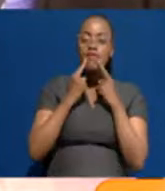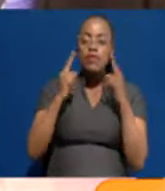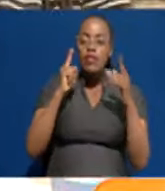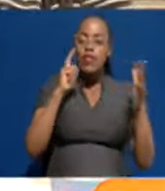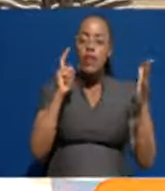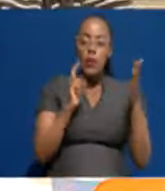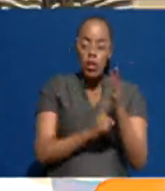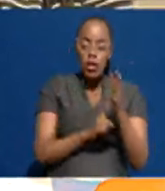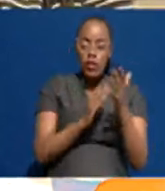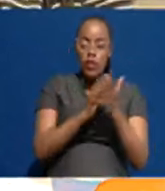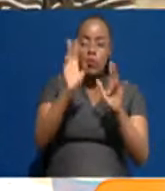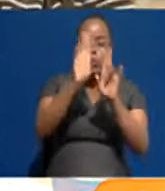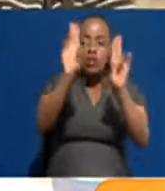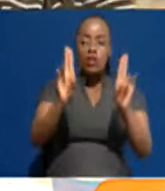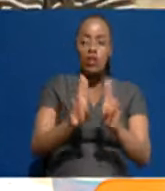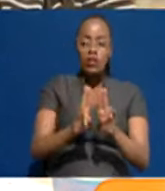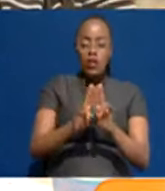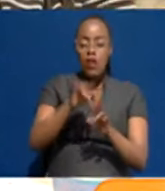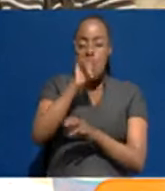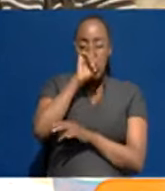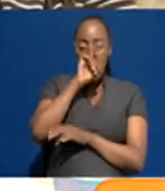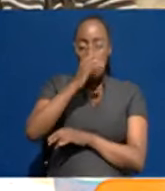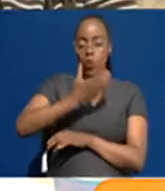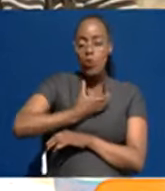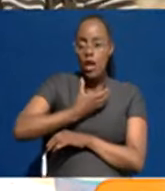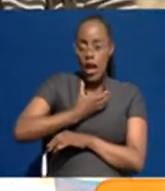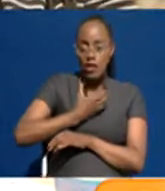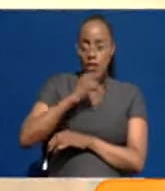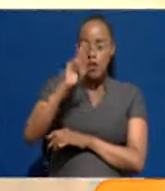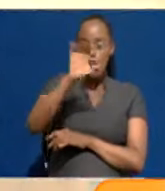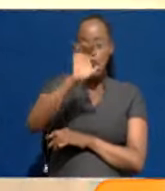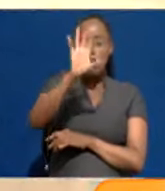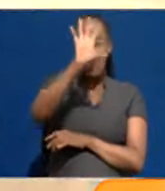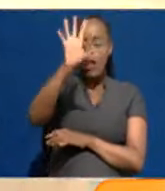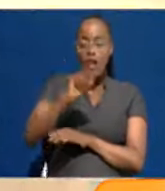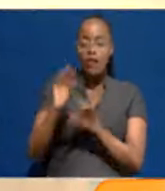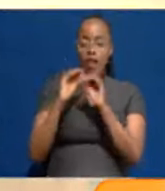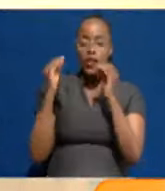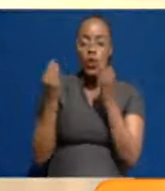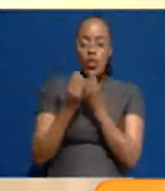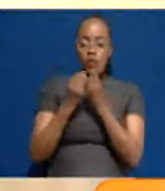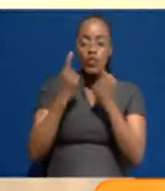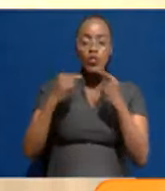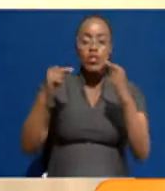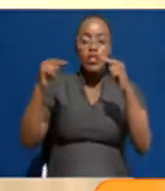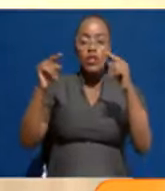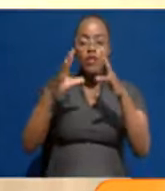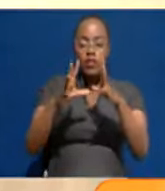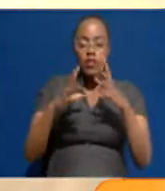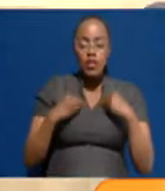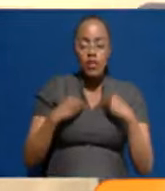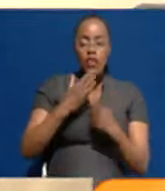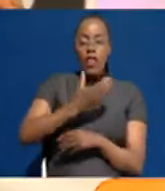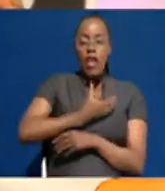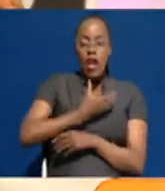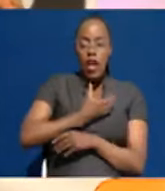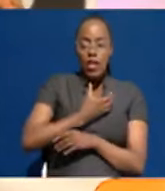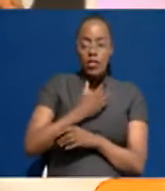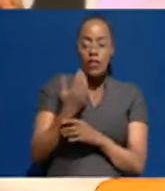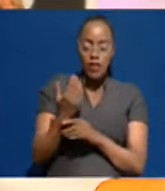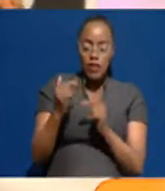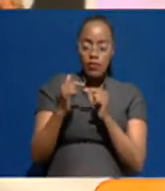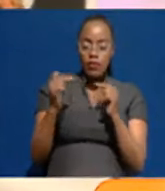recognition by the International Poultry Council as the first African organization to successfully adopt the Council's